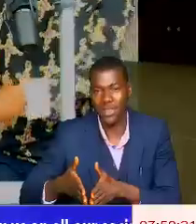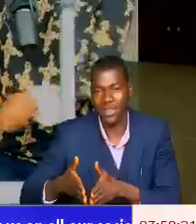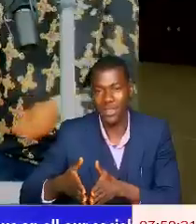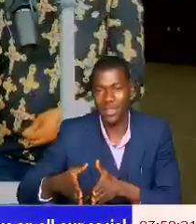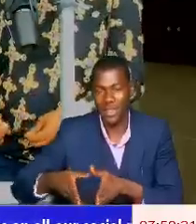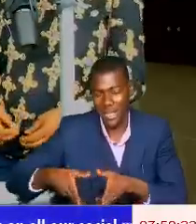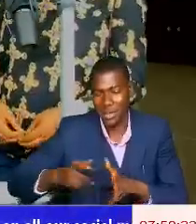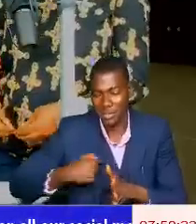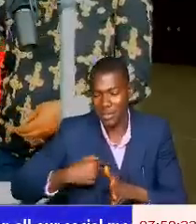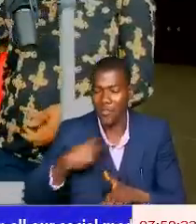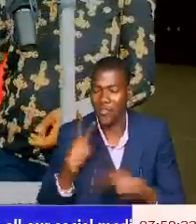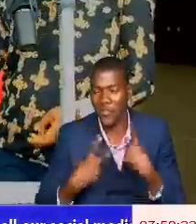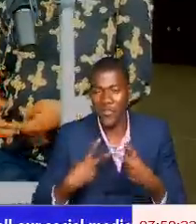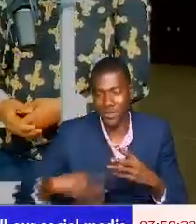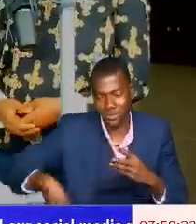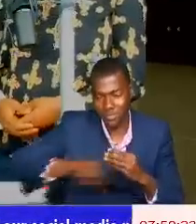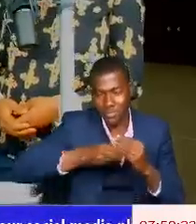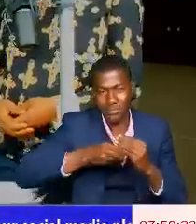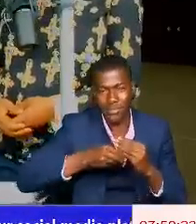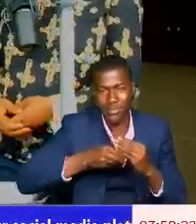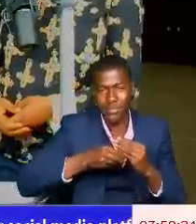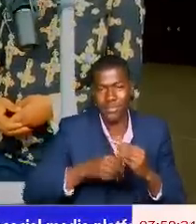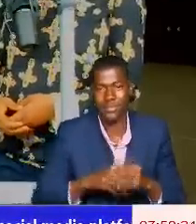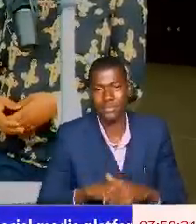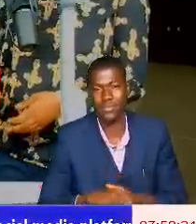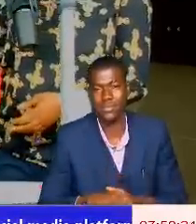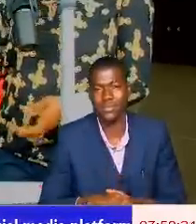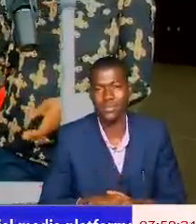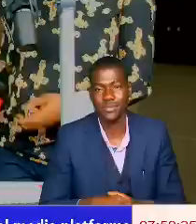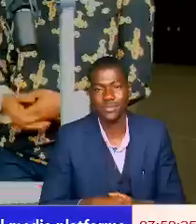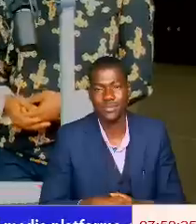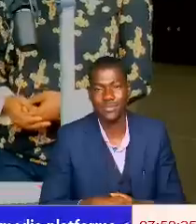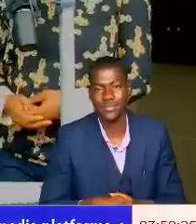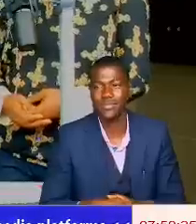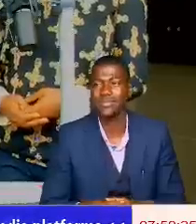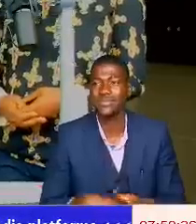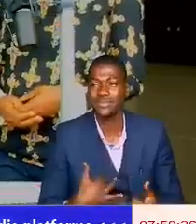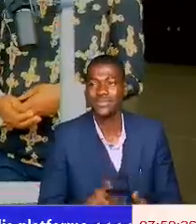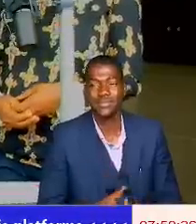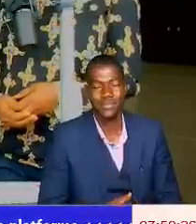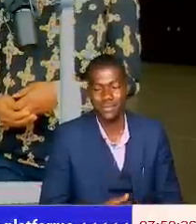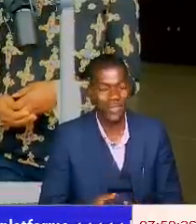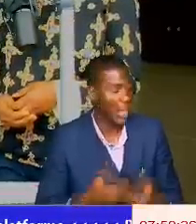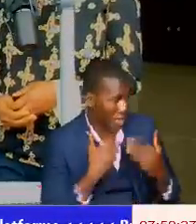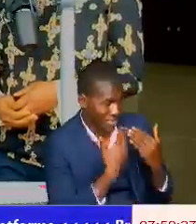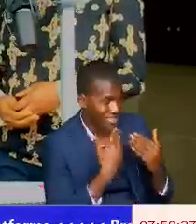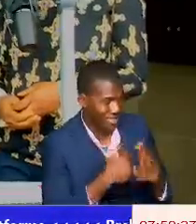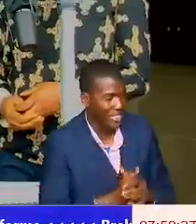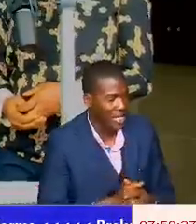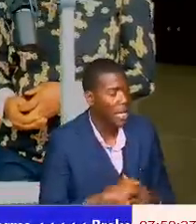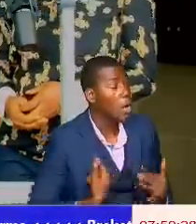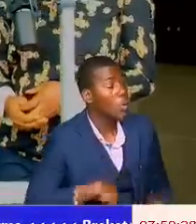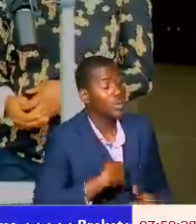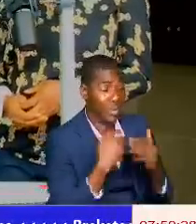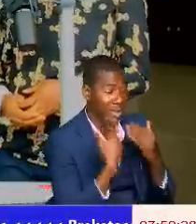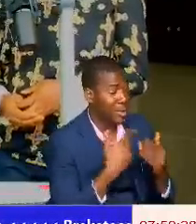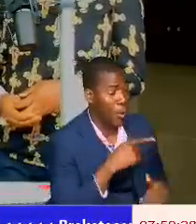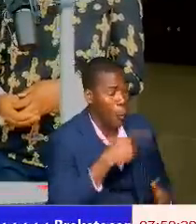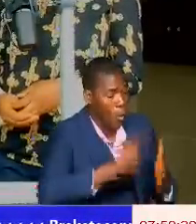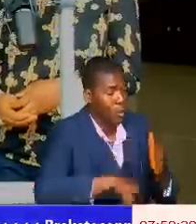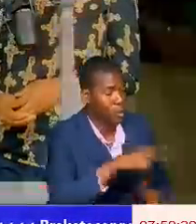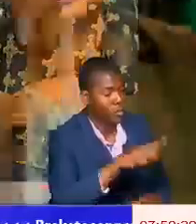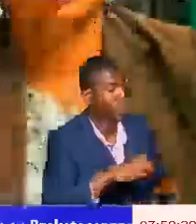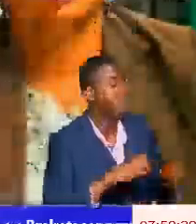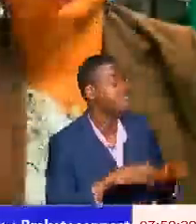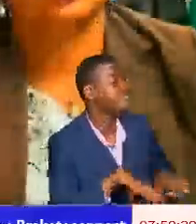permission to join voice. He never approved the document, but I been the one once on meet them. All right. Thank you. We appreciate you, ordinary